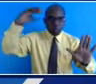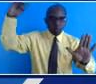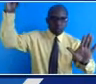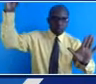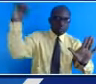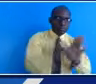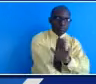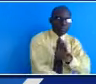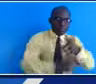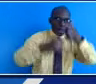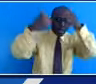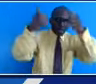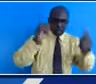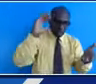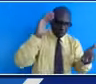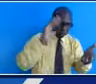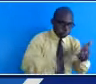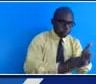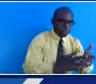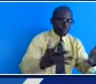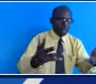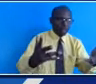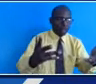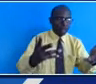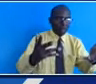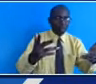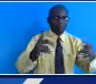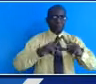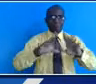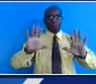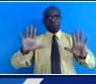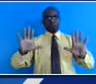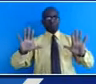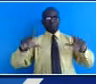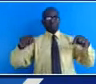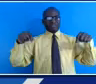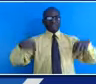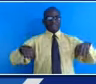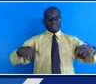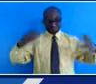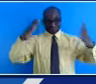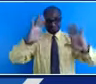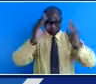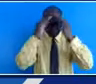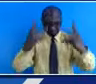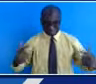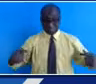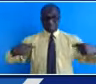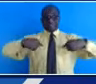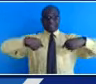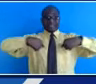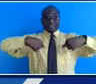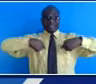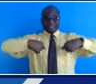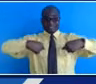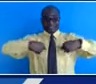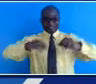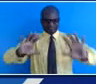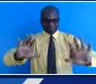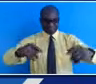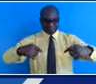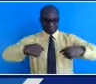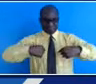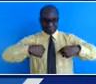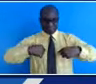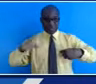my Westchester right here, because that is Sleepy Hollow, and you can walk there from our patio.